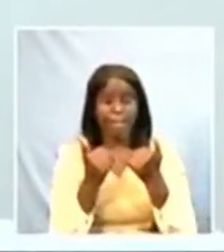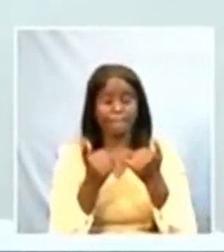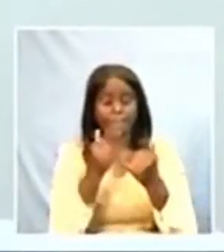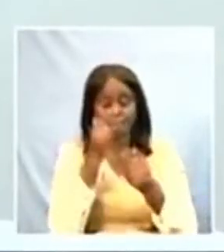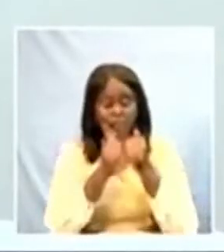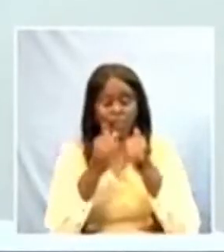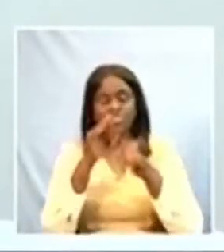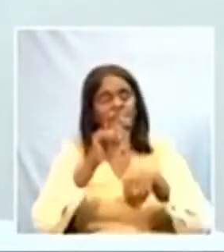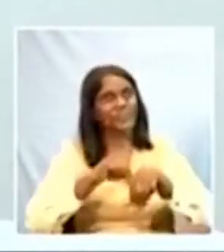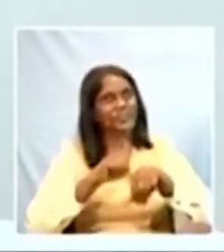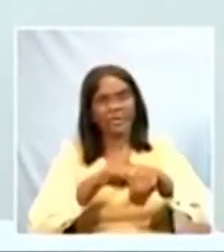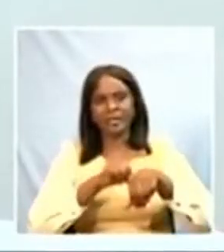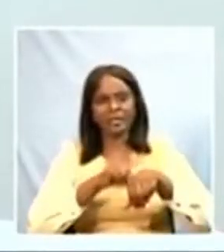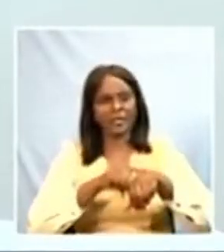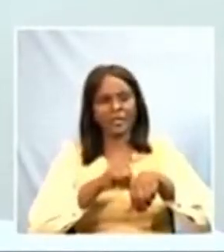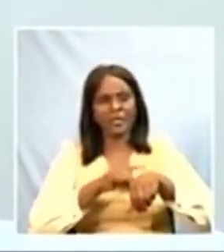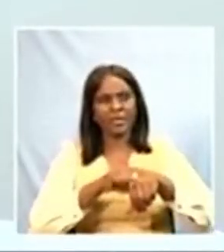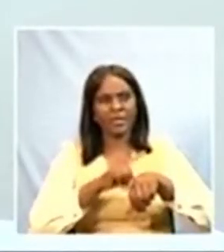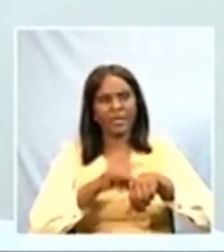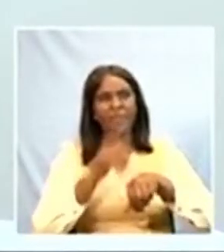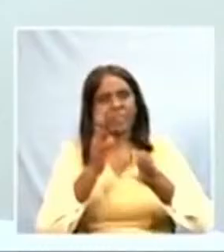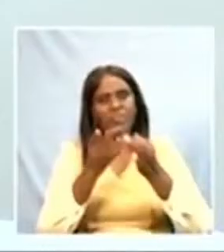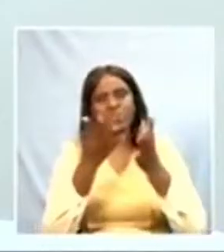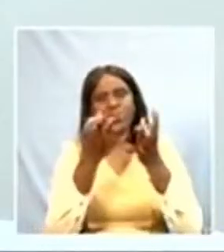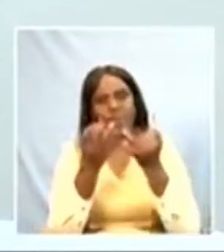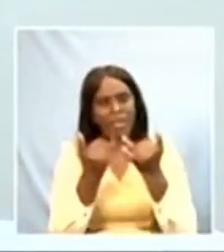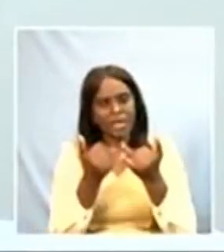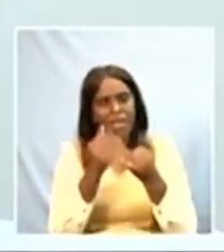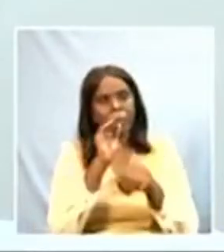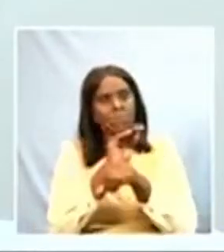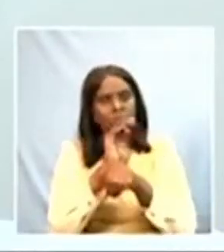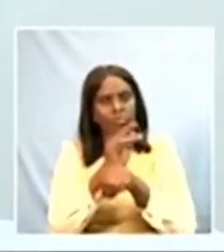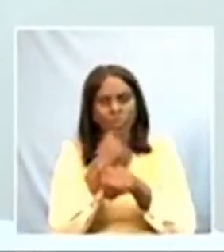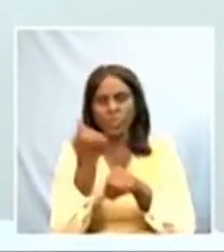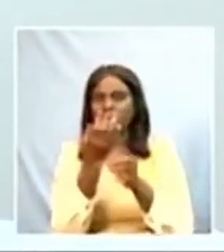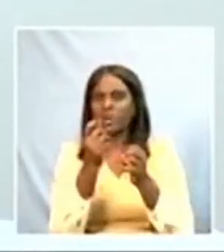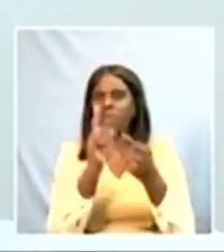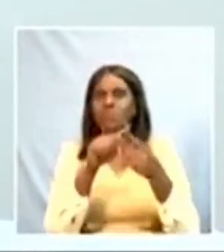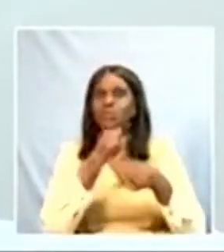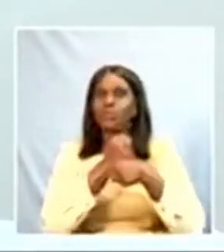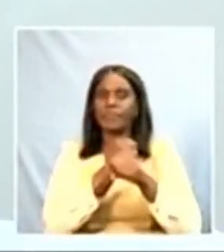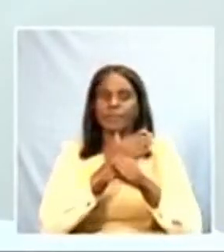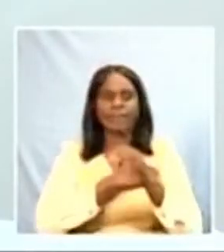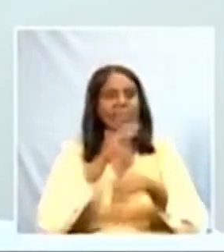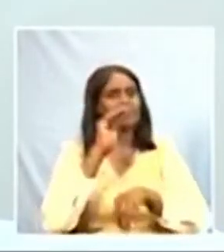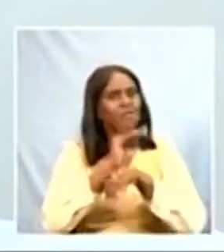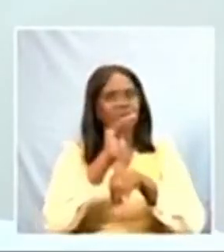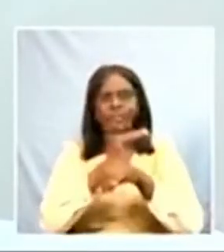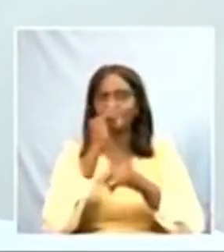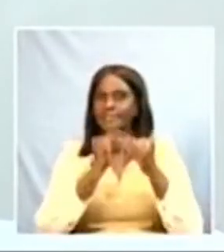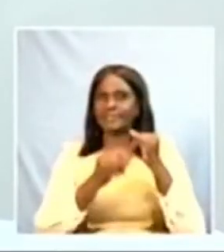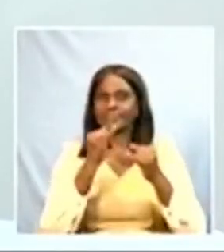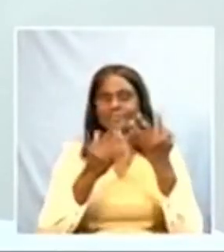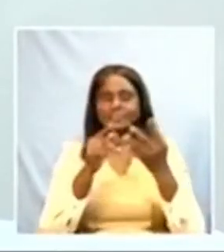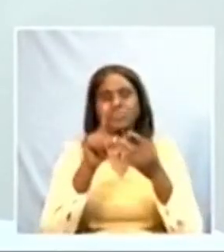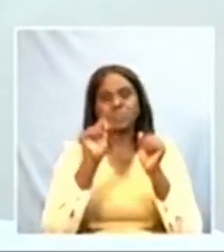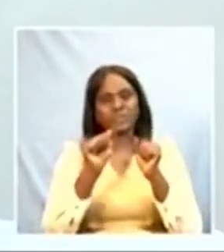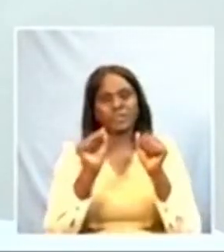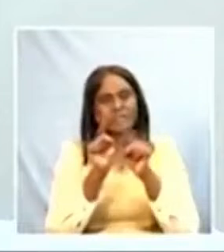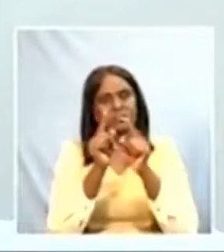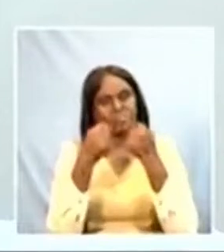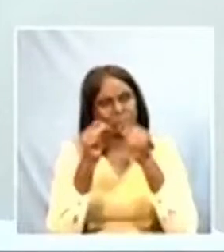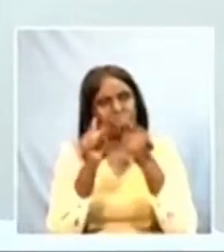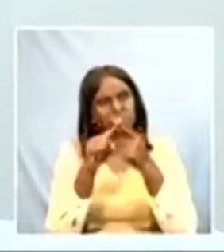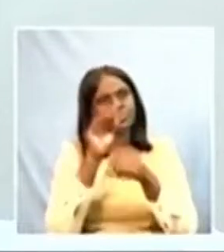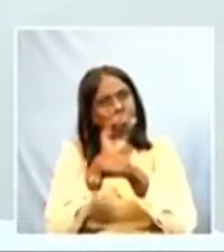to time, unless you want to comment, I wanted to make my concluding remarks. You can attempt